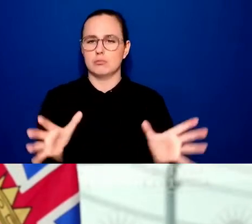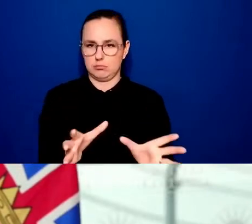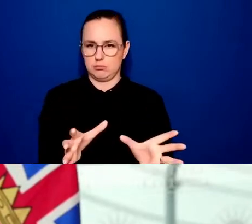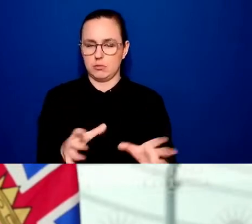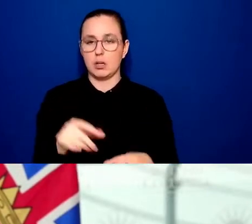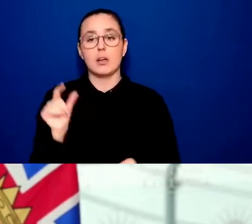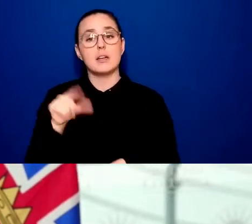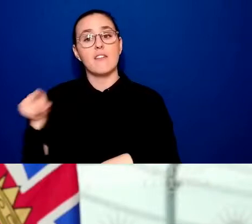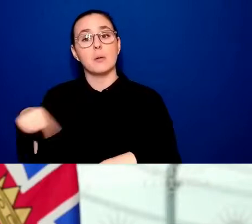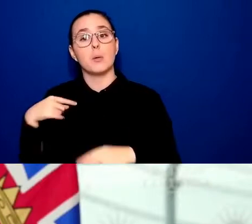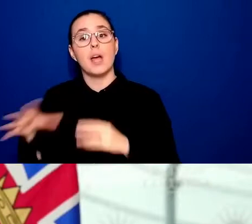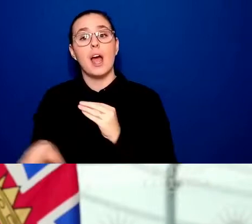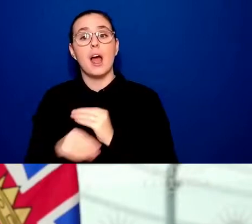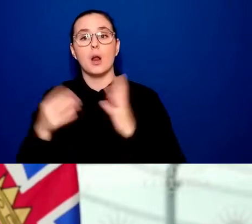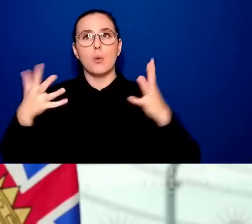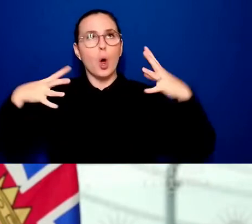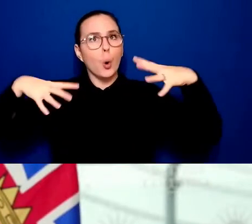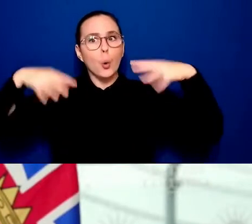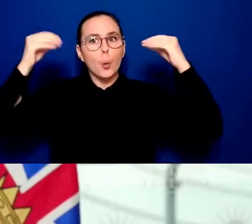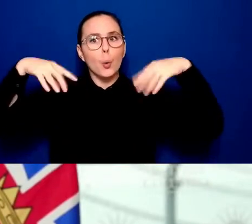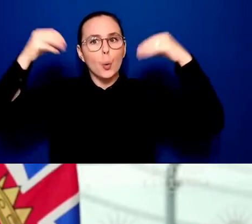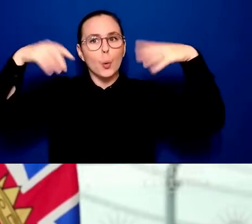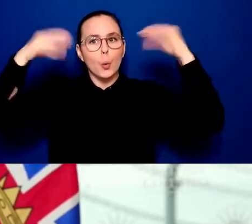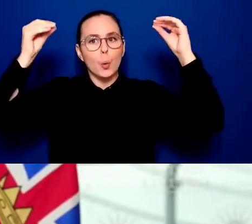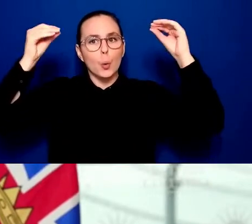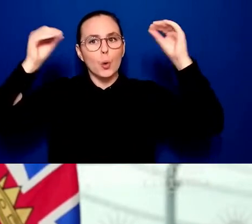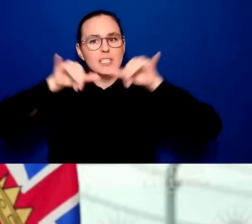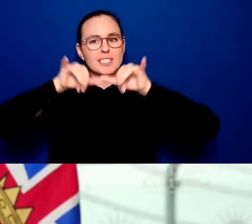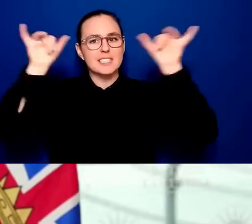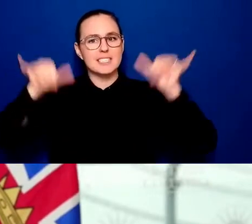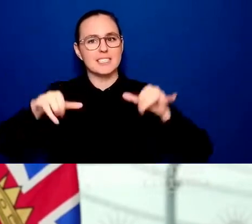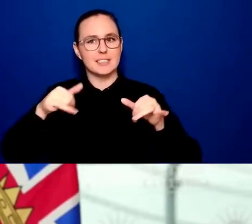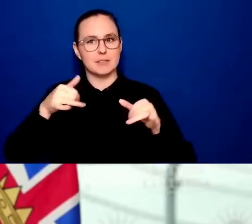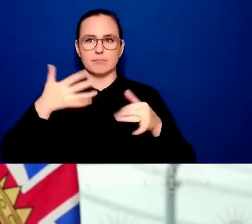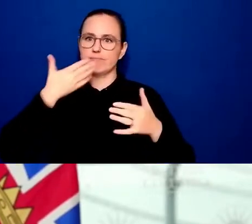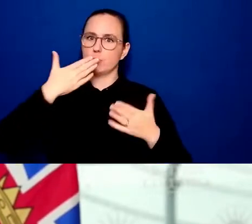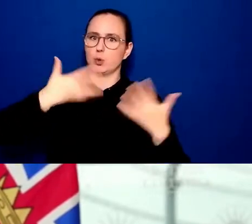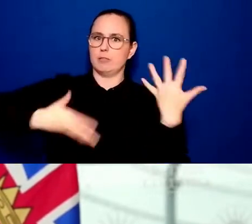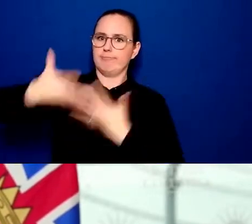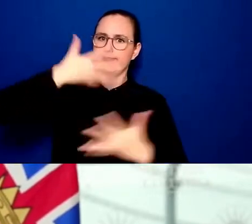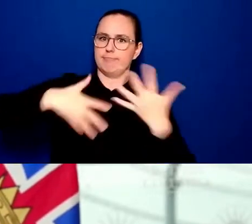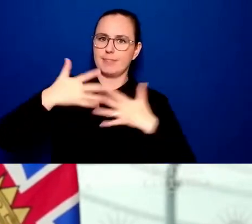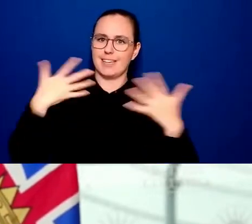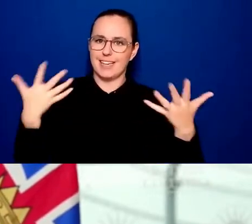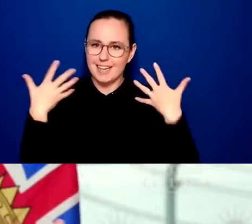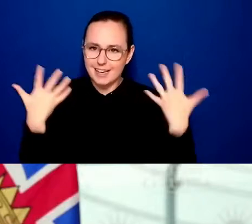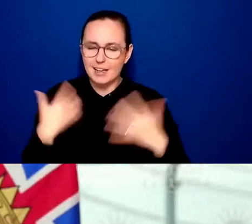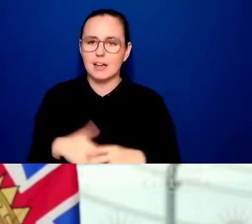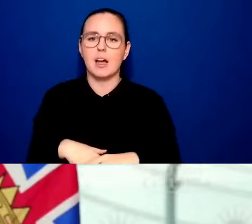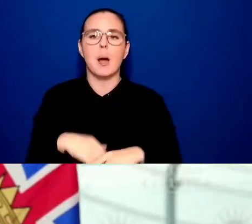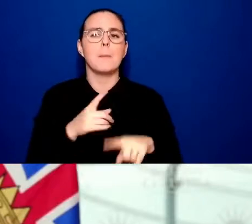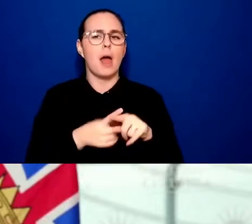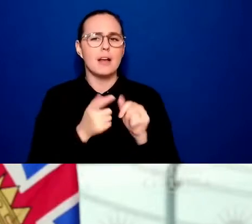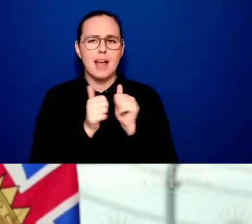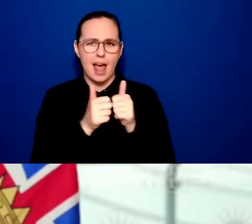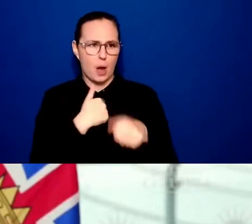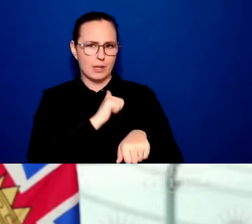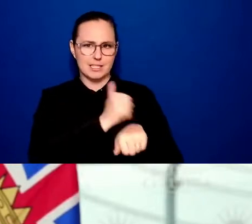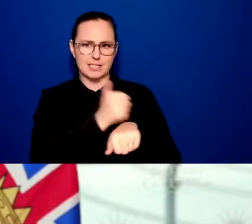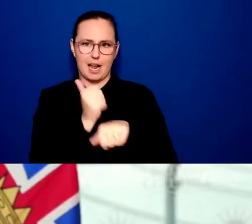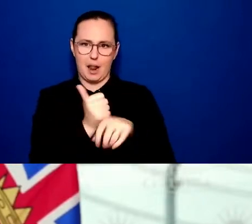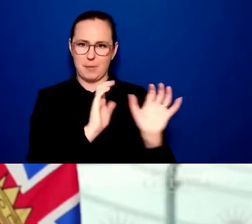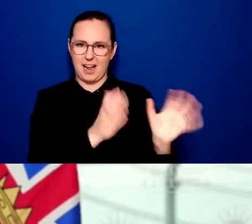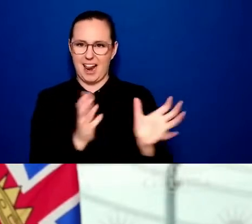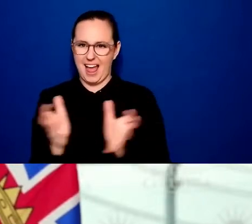to, the way classes are situated. And of course, we have to remember as well the before and after school mixing